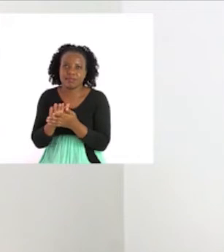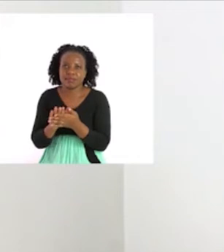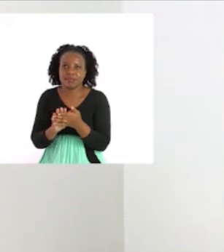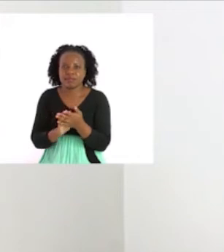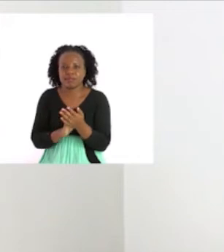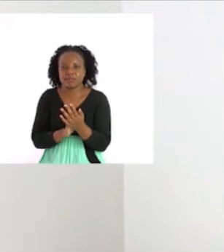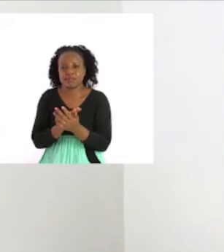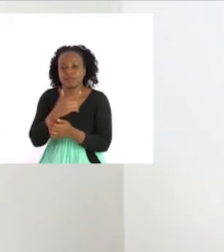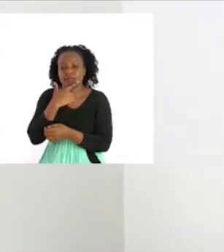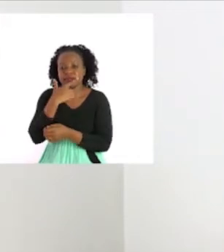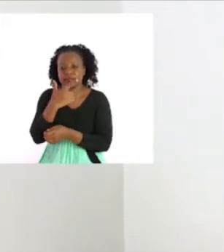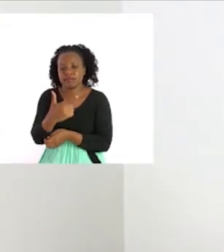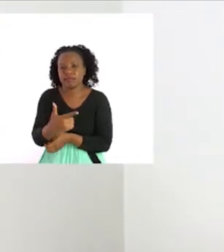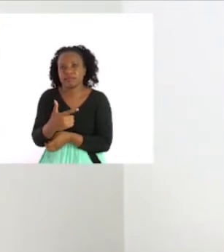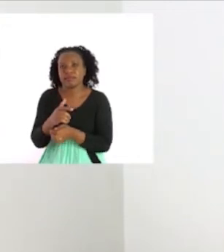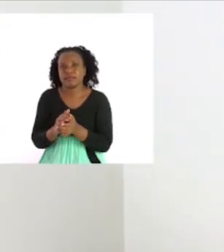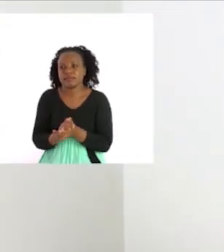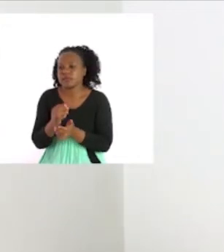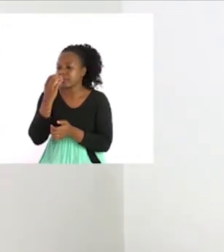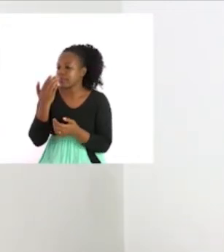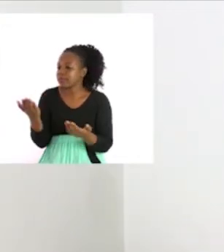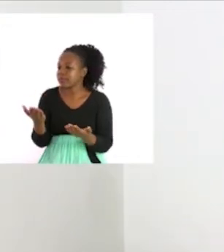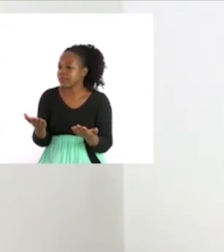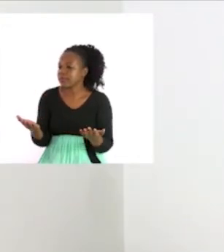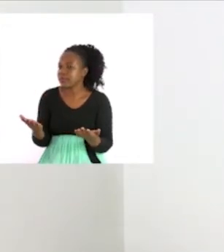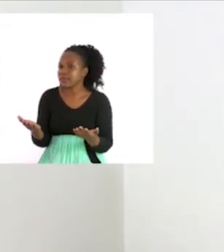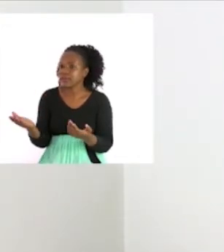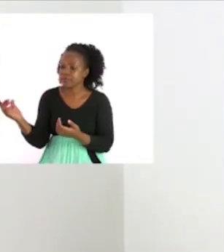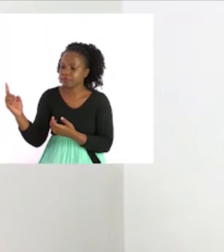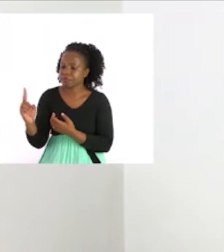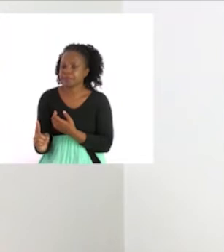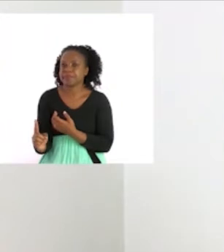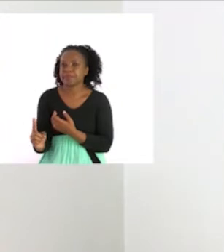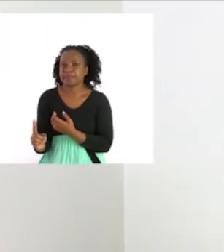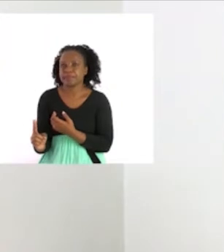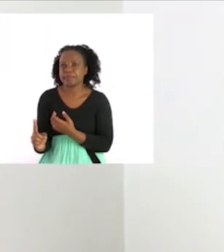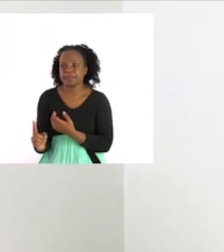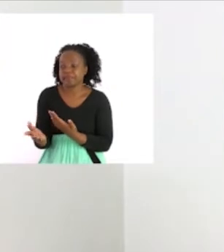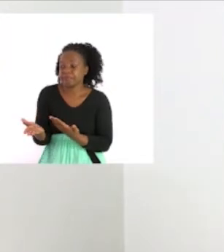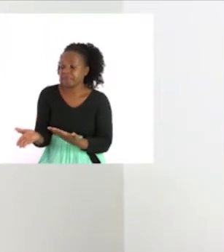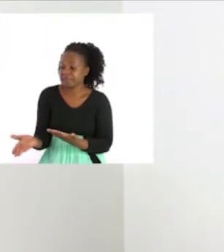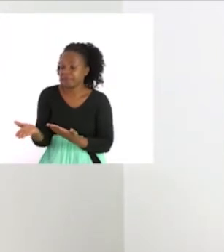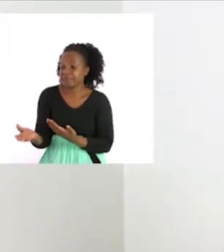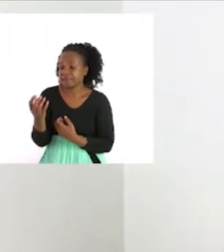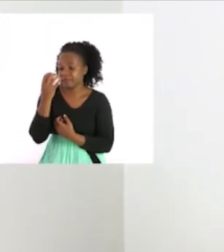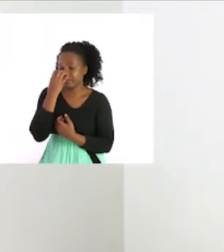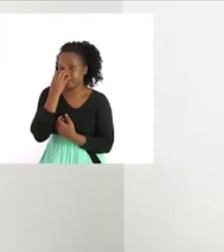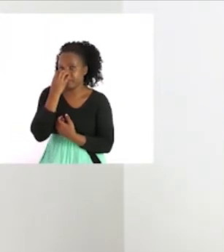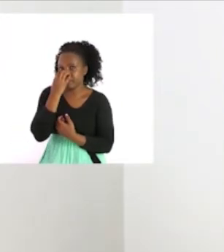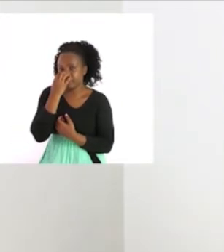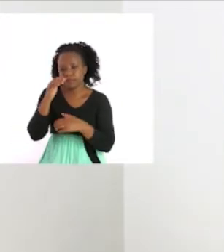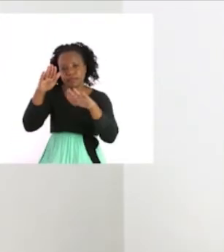Well, thank you, Chanel. Zoshi, where are you? There comes Zoshi. Have